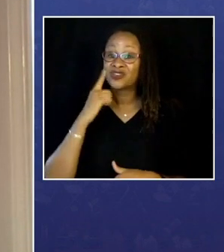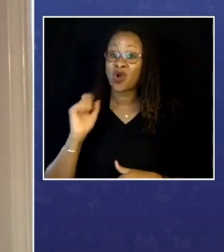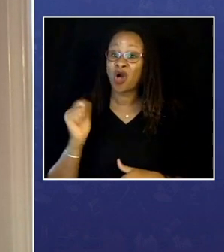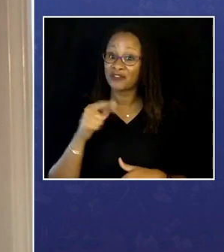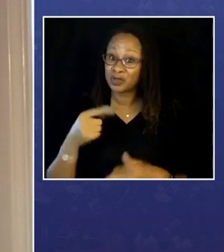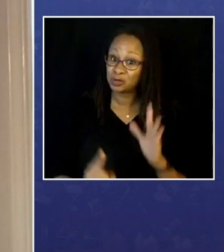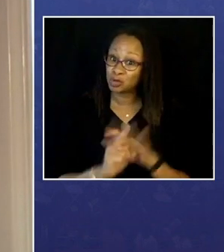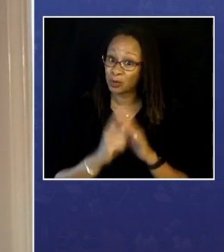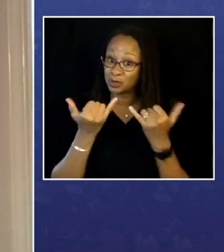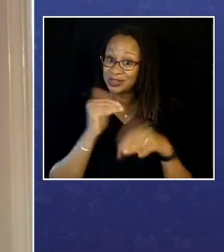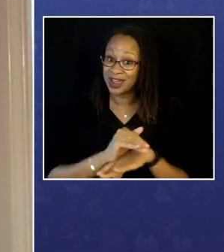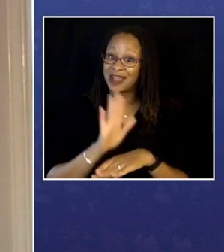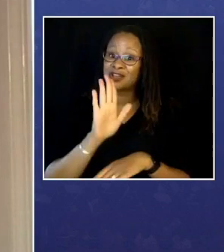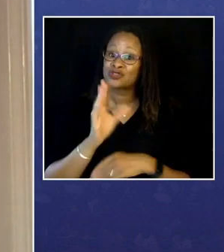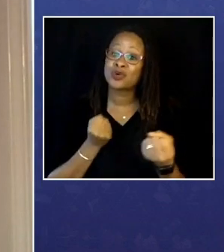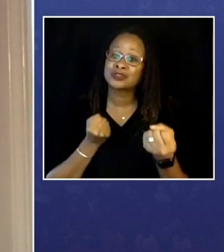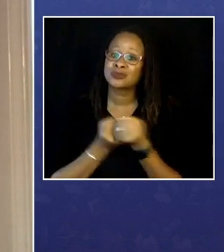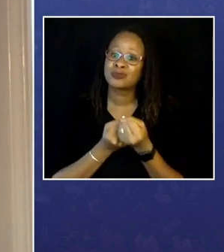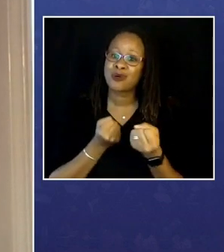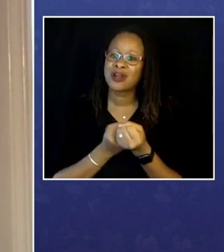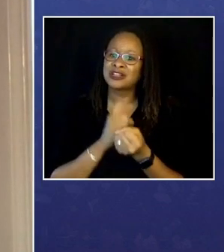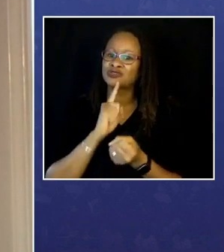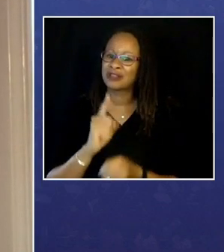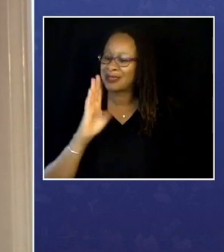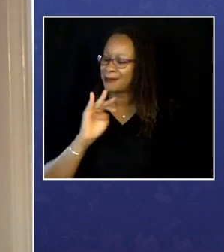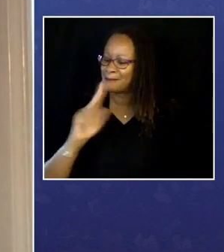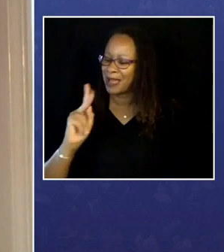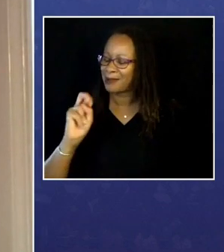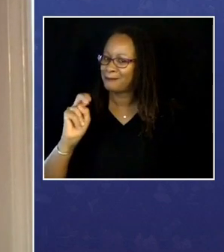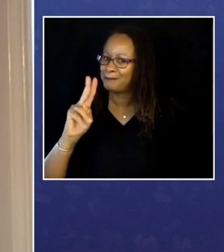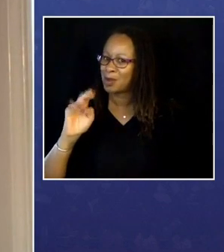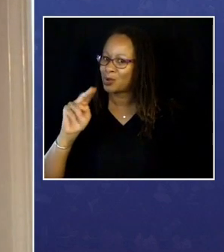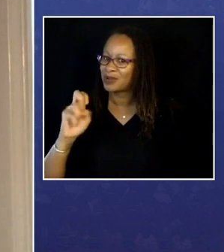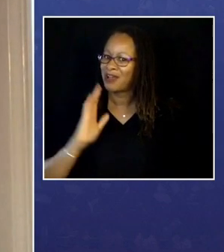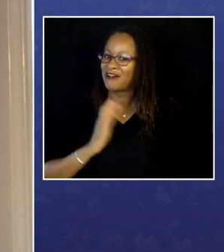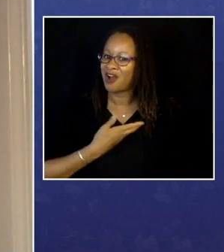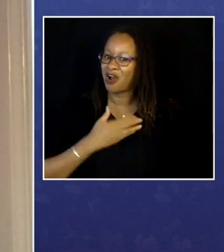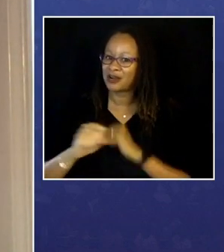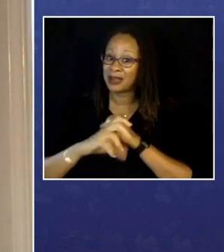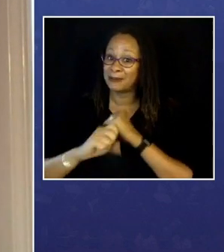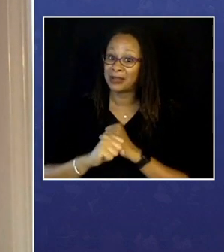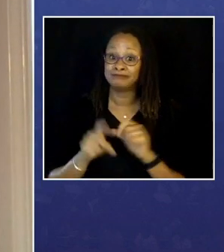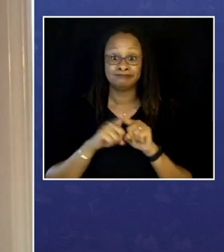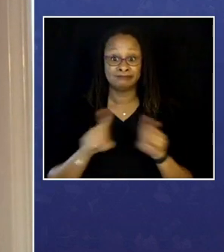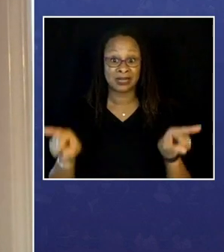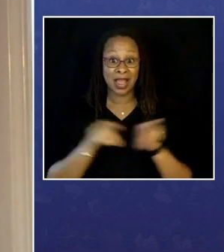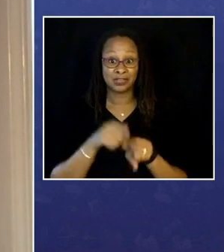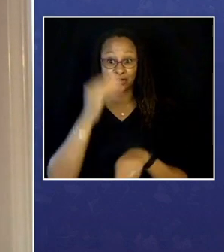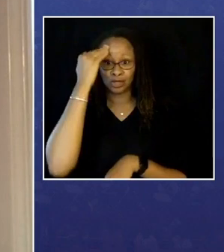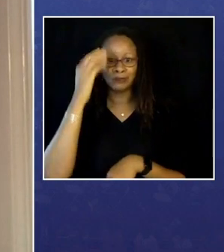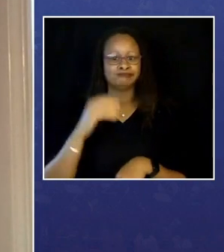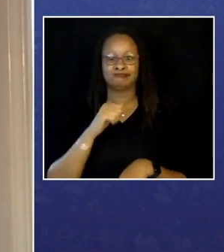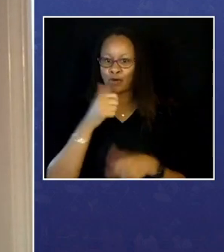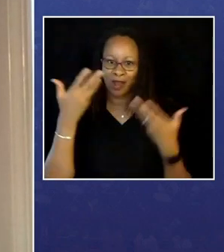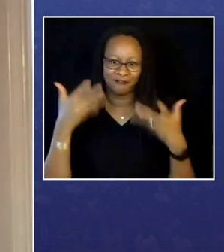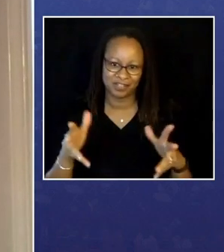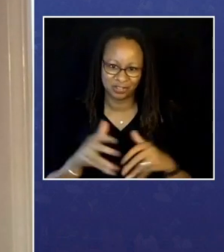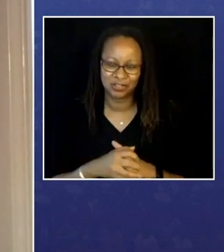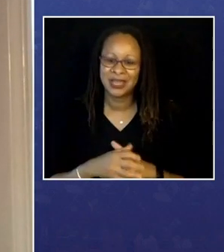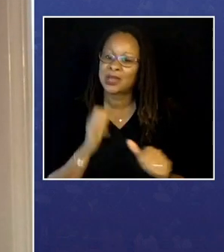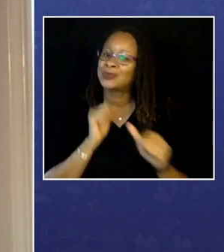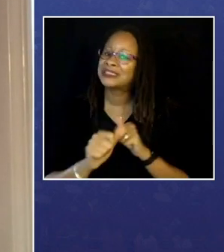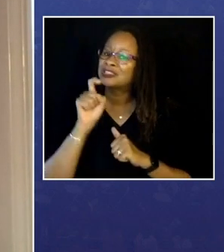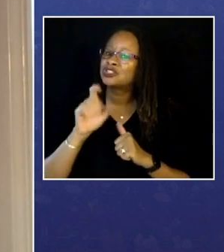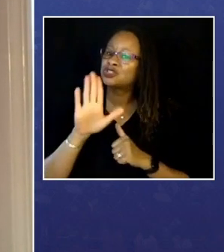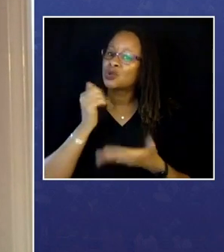here tonight. Your support is truly the backbone of our campaign. But as you know, we're far from done, and we